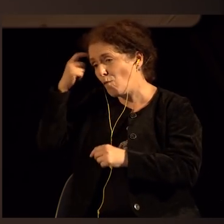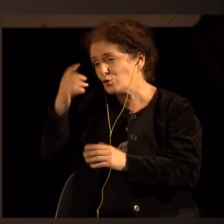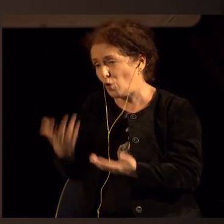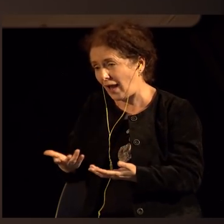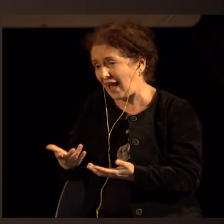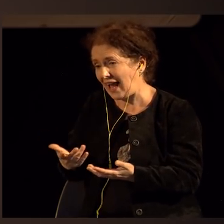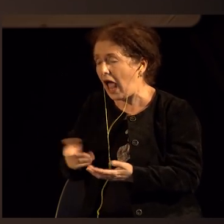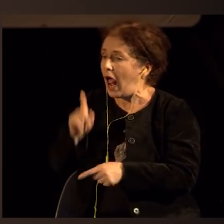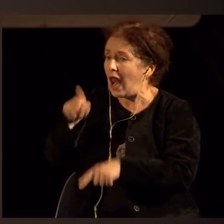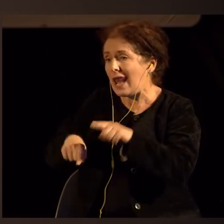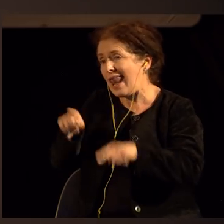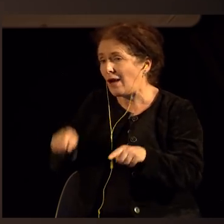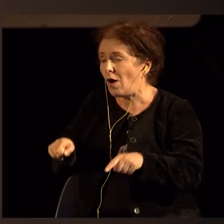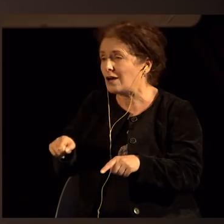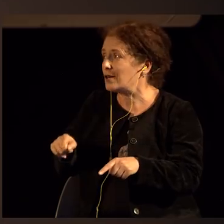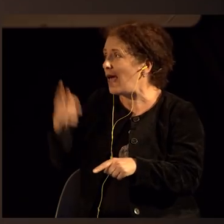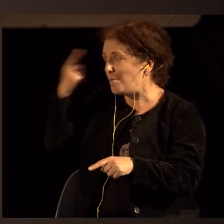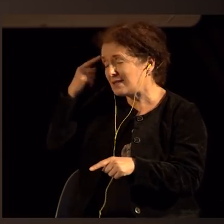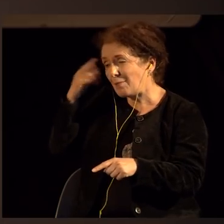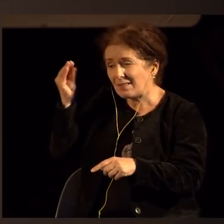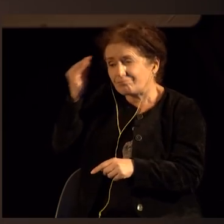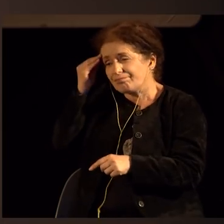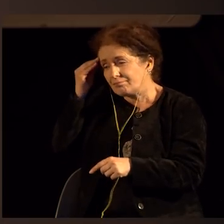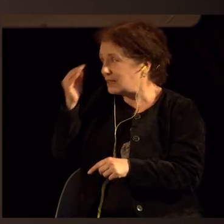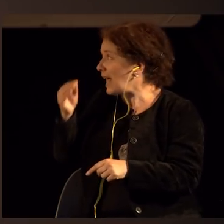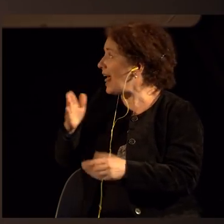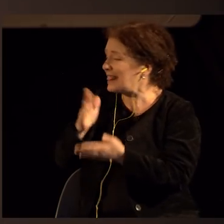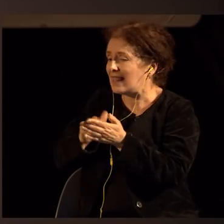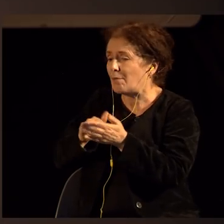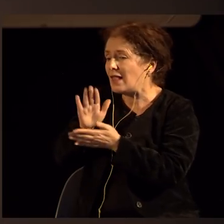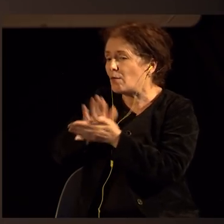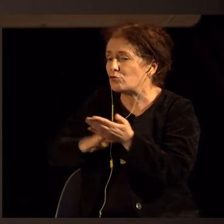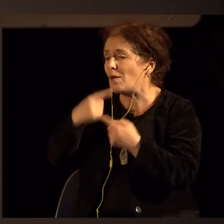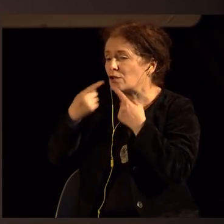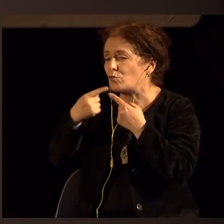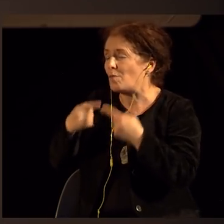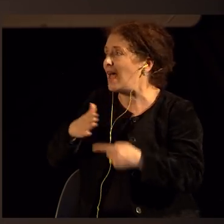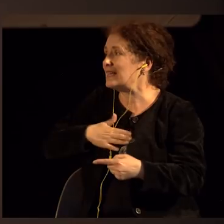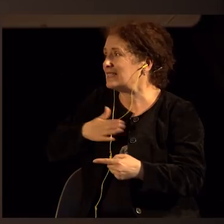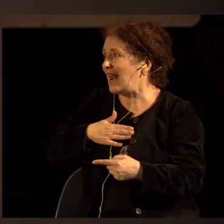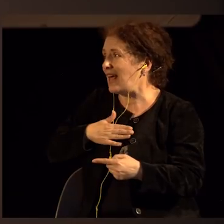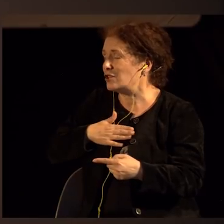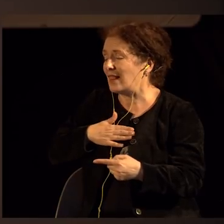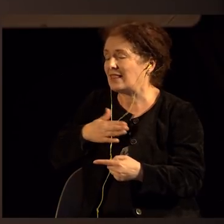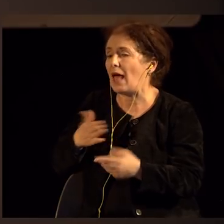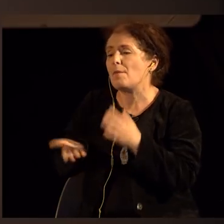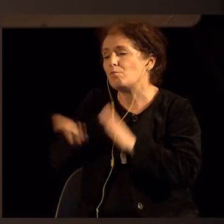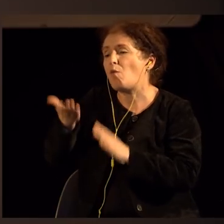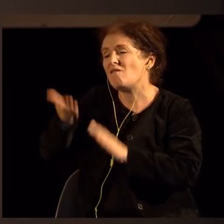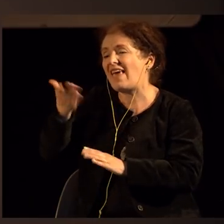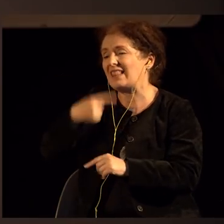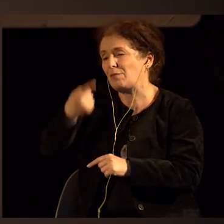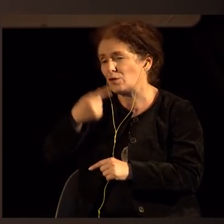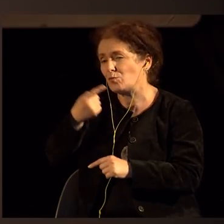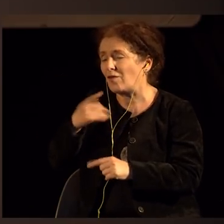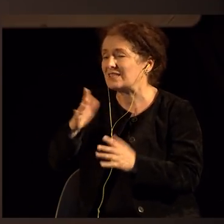of. And it's also a way to start talking about our bodies more in terms of similarities than in